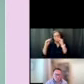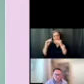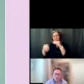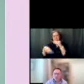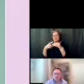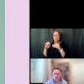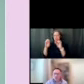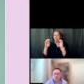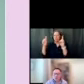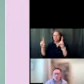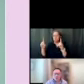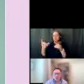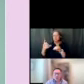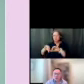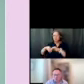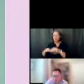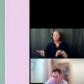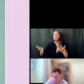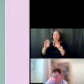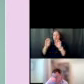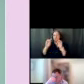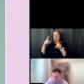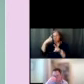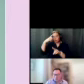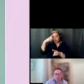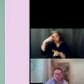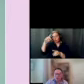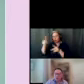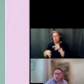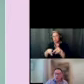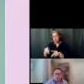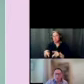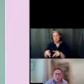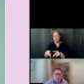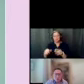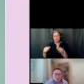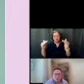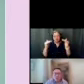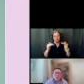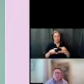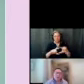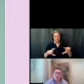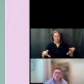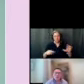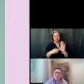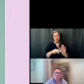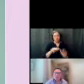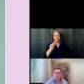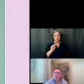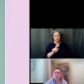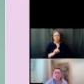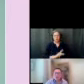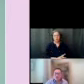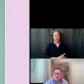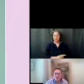and feels that education is the key. And then on the bottom here, you see the great Martin Luther King, who went about it in a